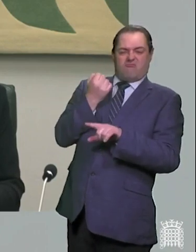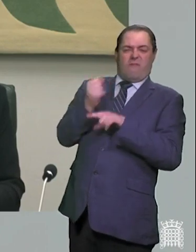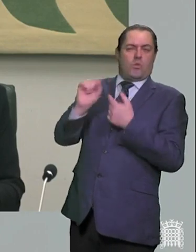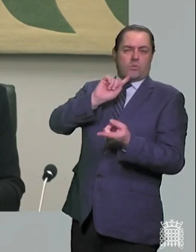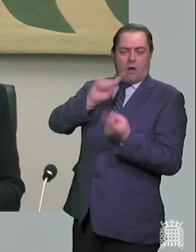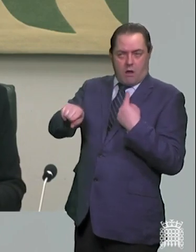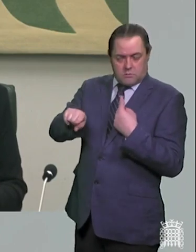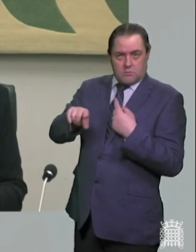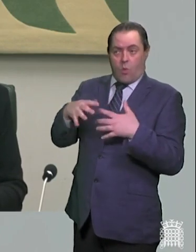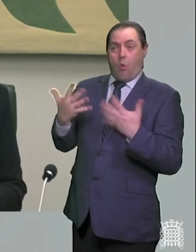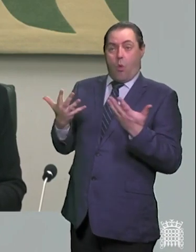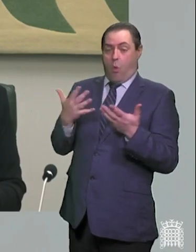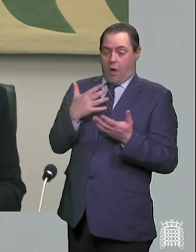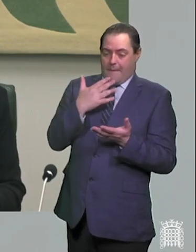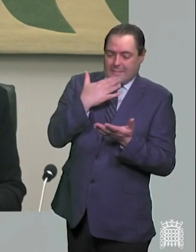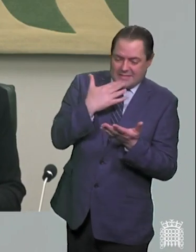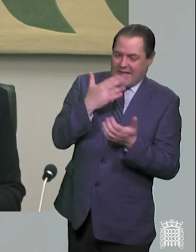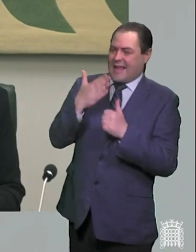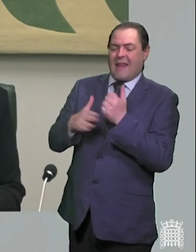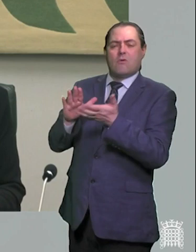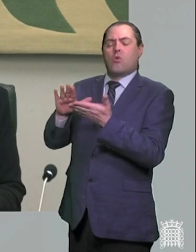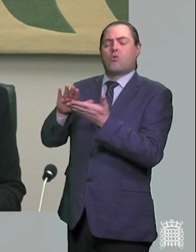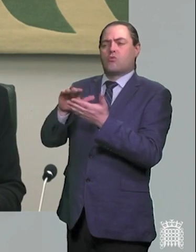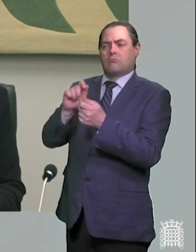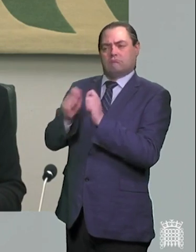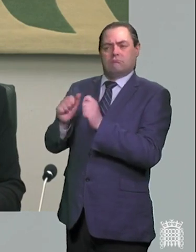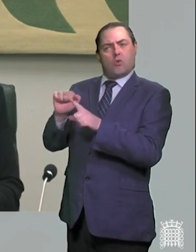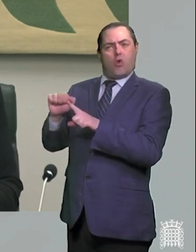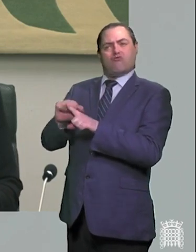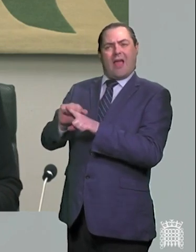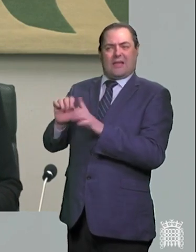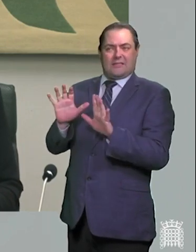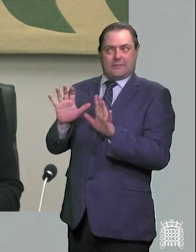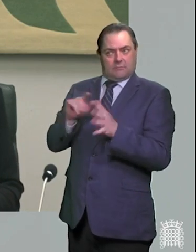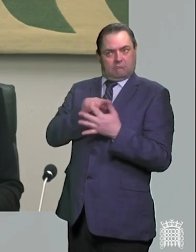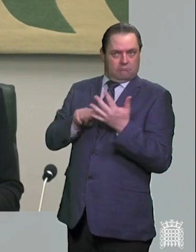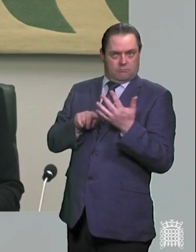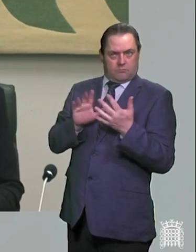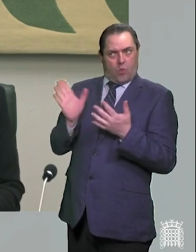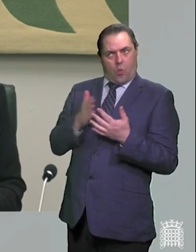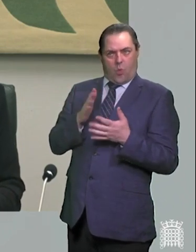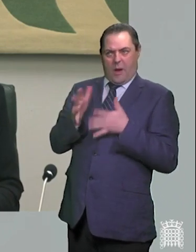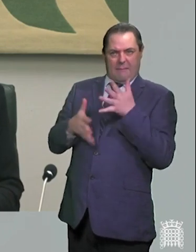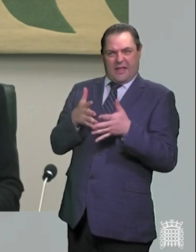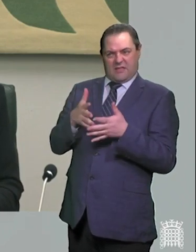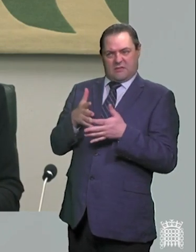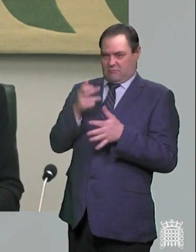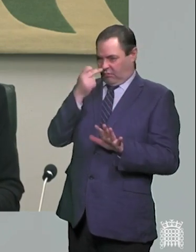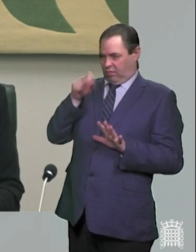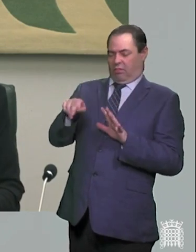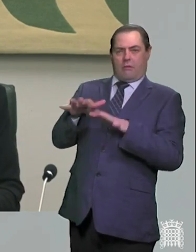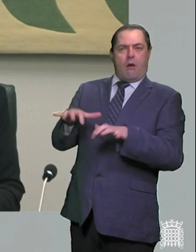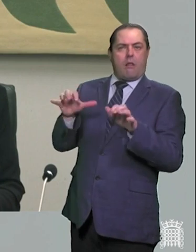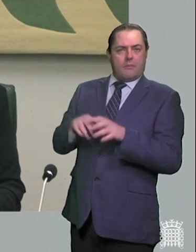the functioning of the House and is contempt. During the COVID pandemic, the government and Parliament